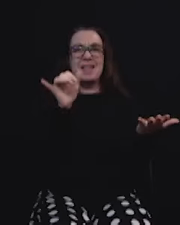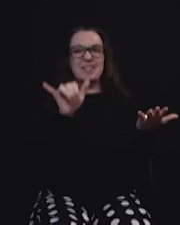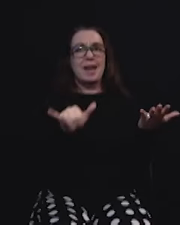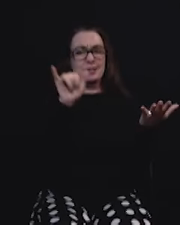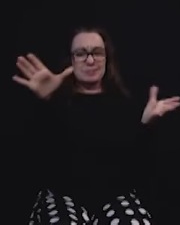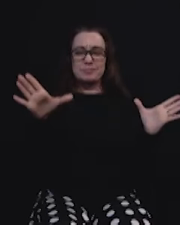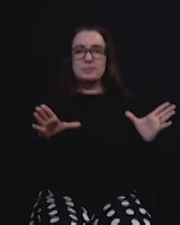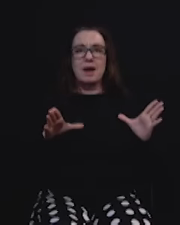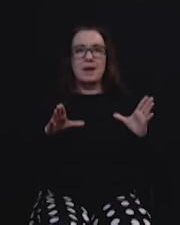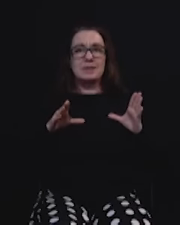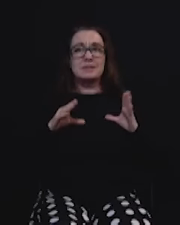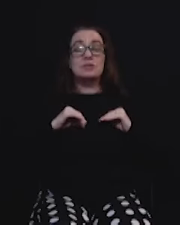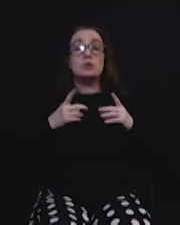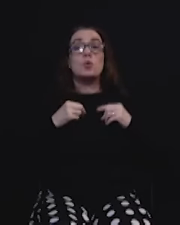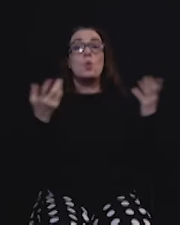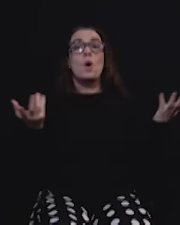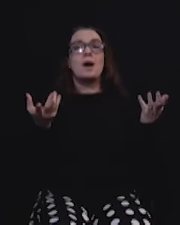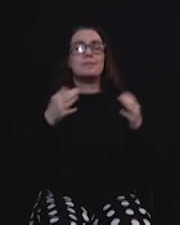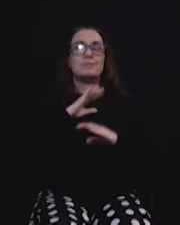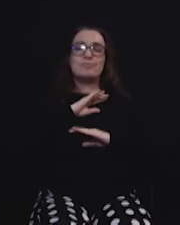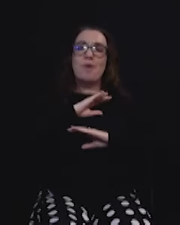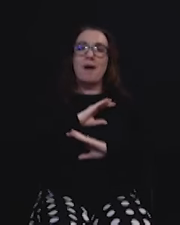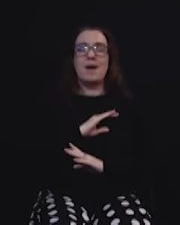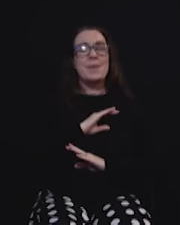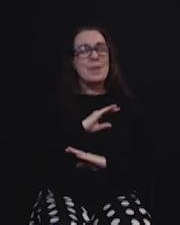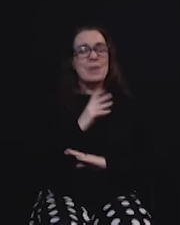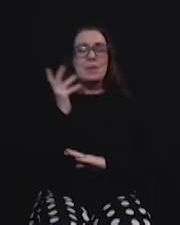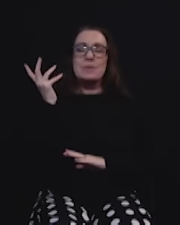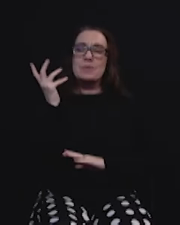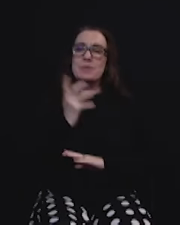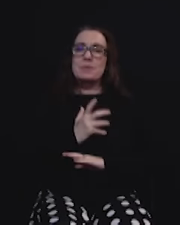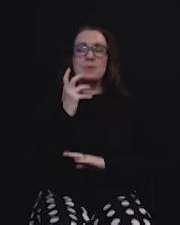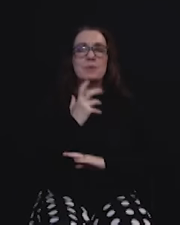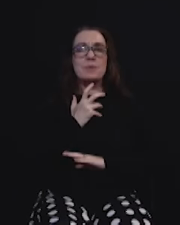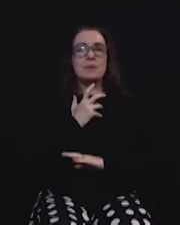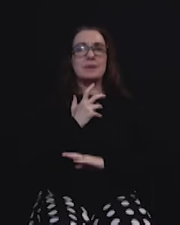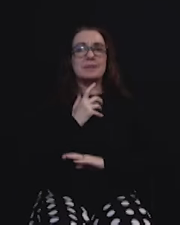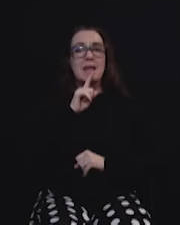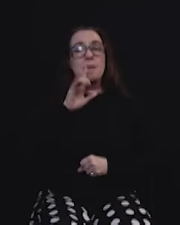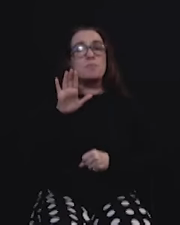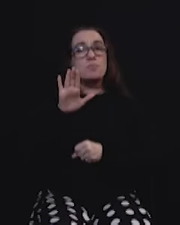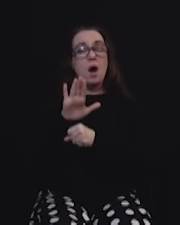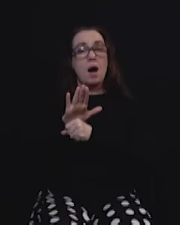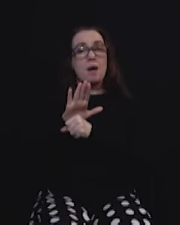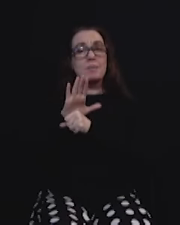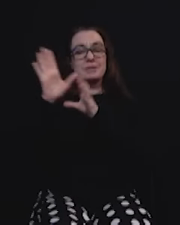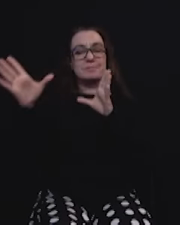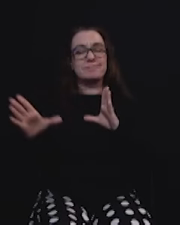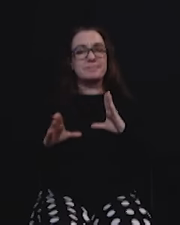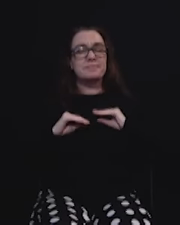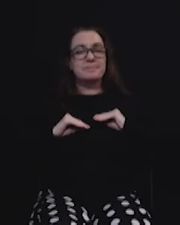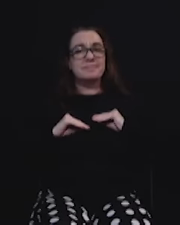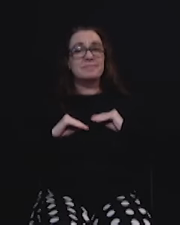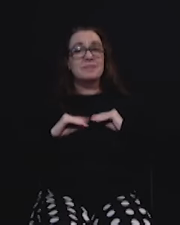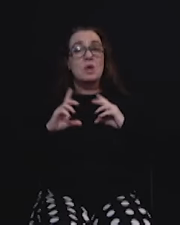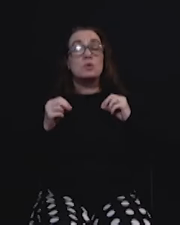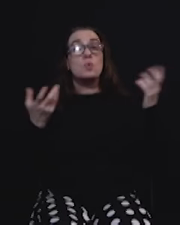to rest upon his promise, just